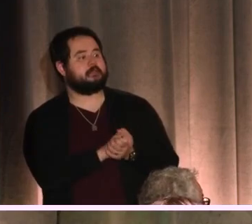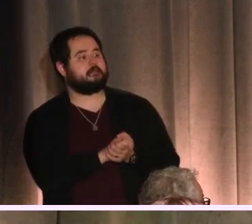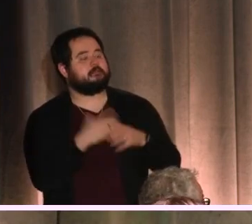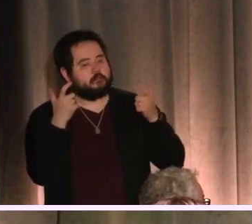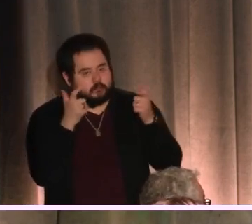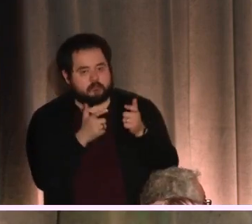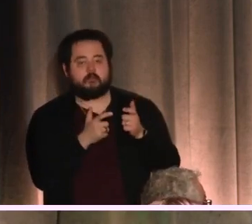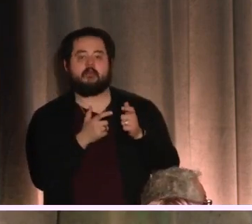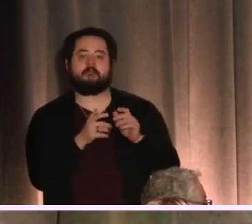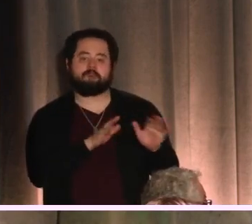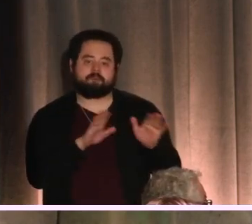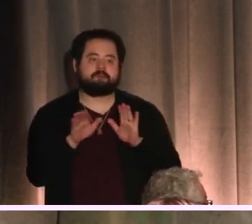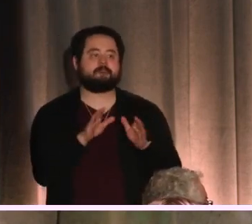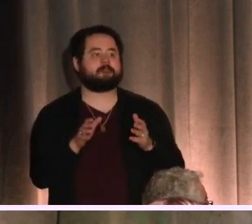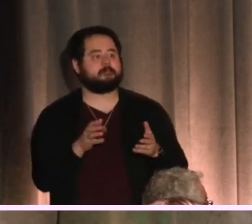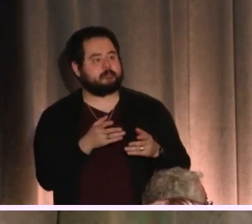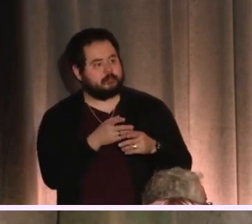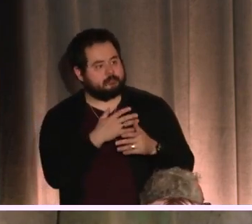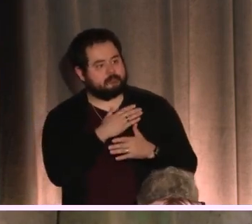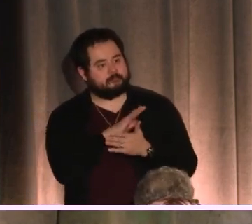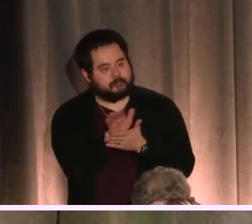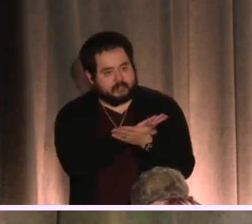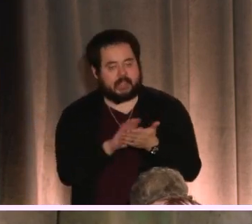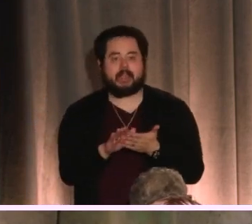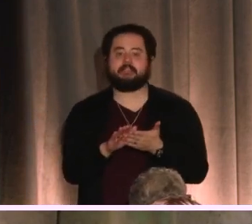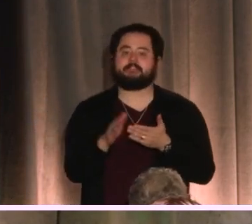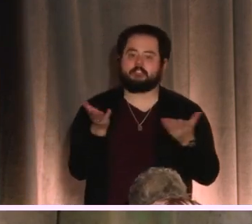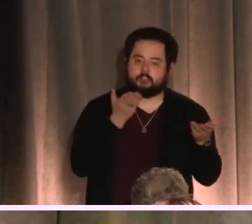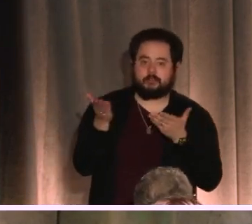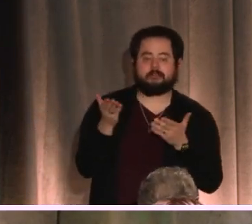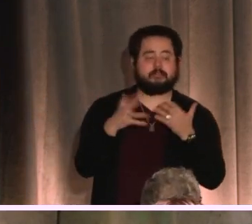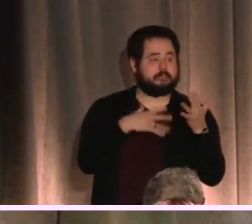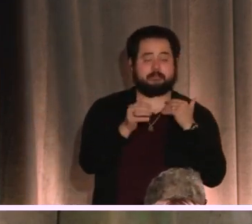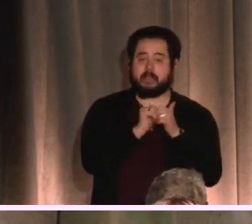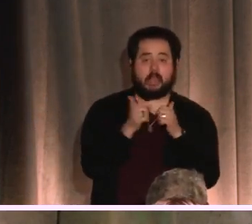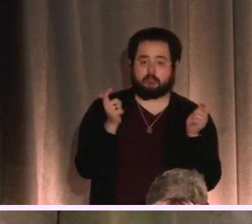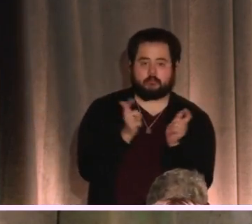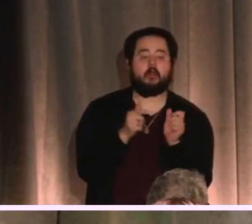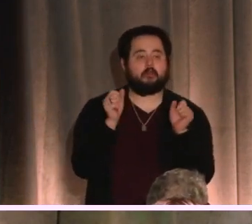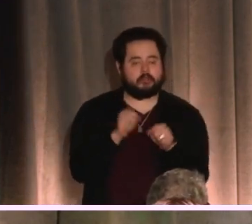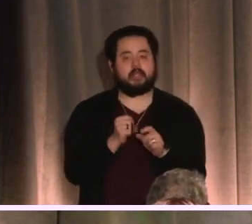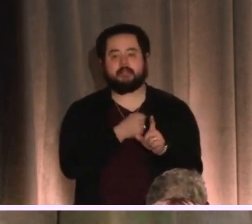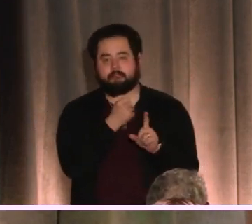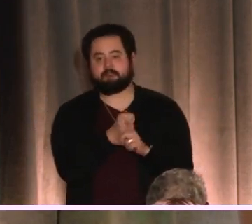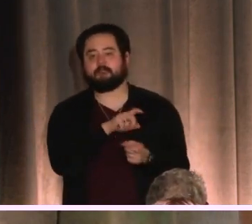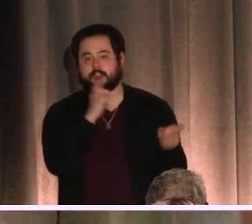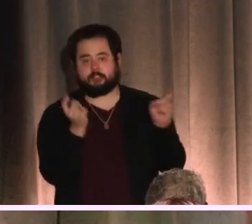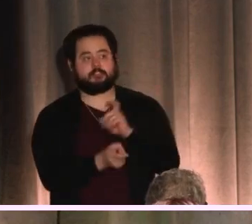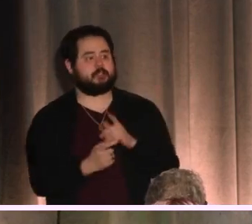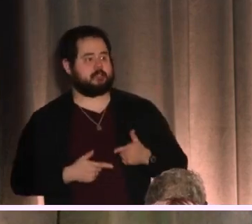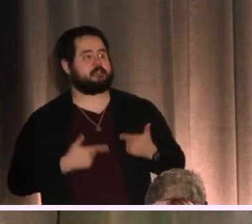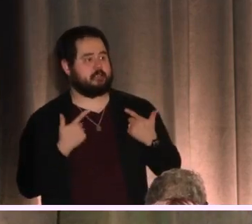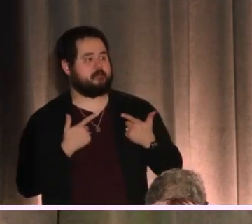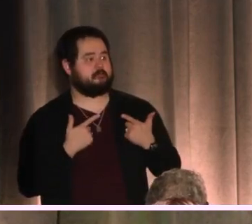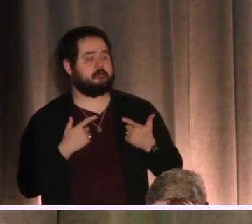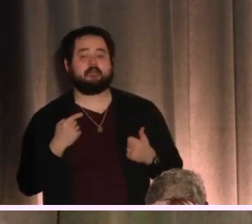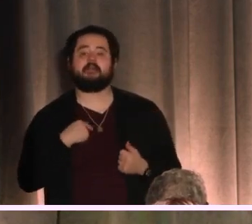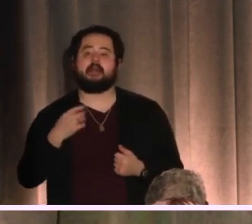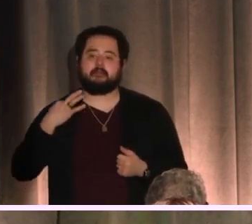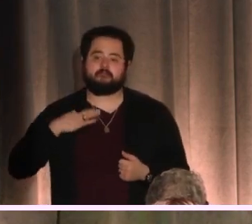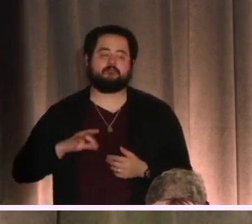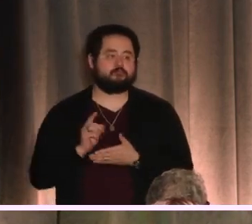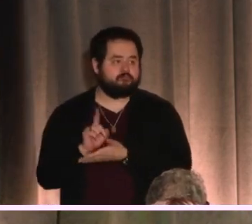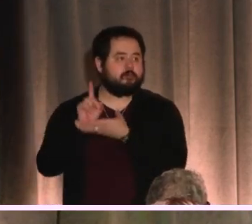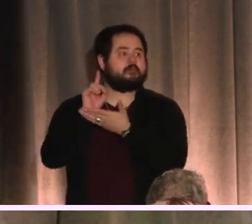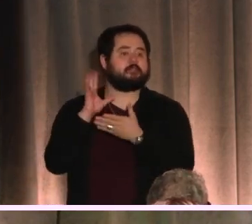and service, no matter how small, can truly change lives. It's a privilege to belong to this community,